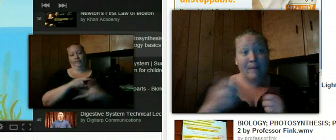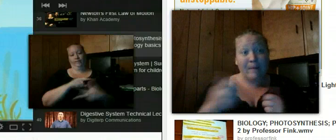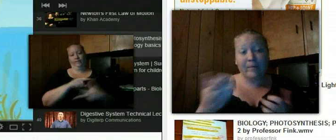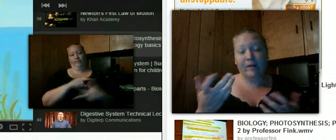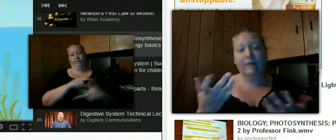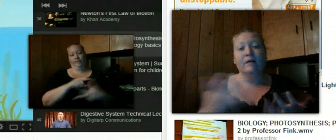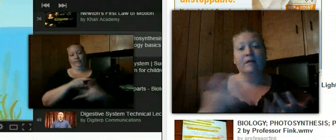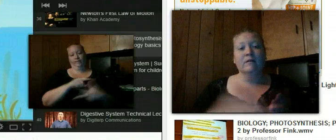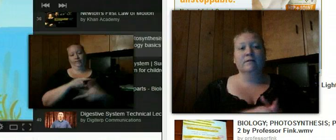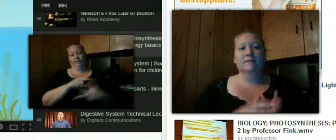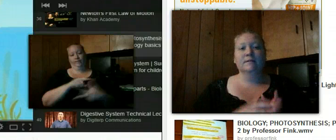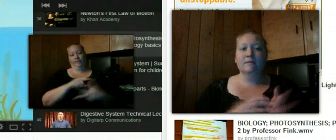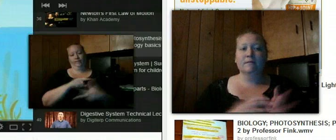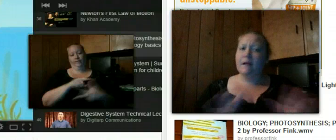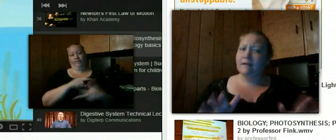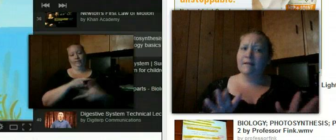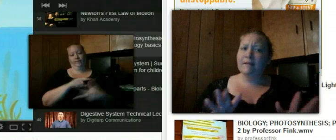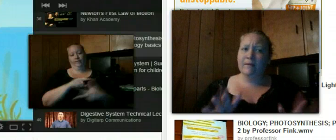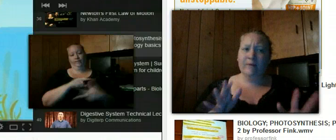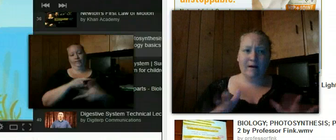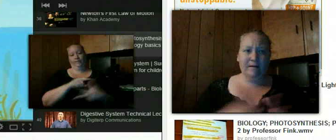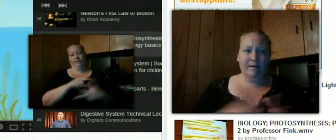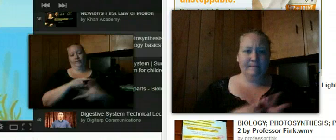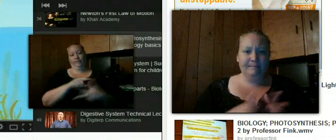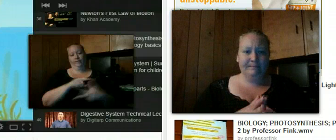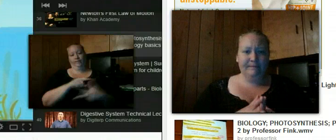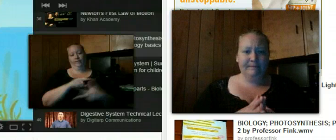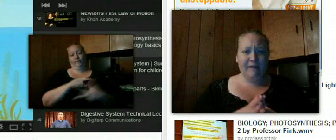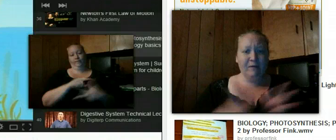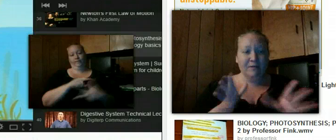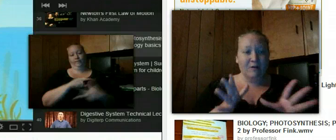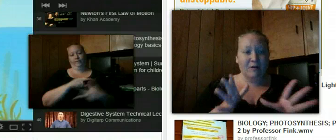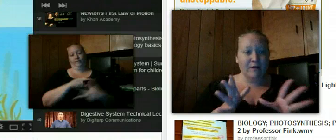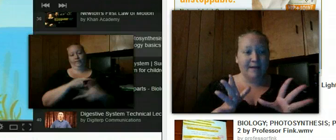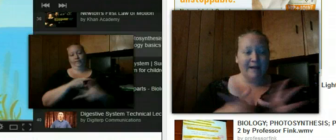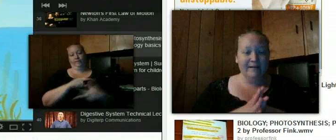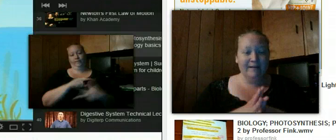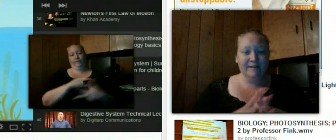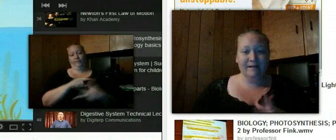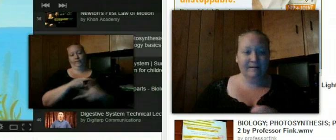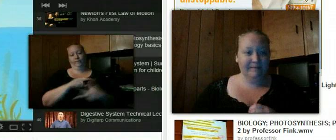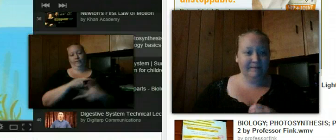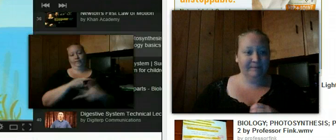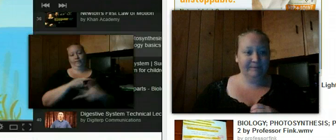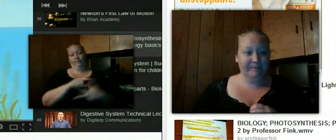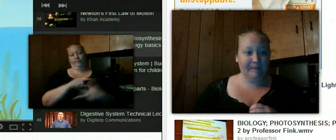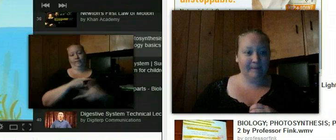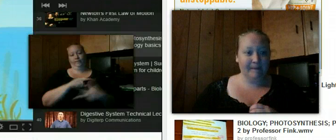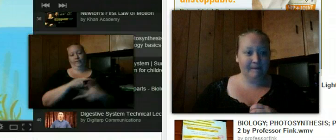to remember. So luckily, that was on our side.